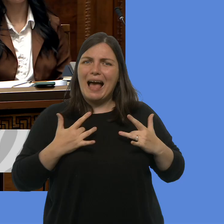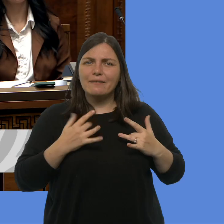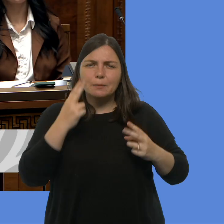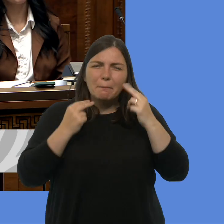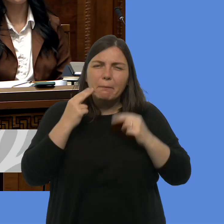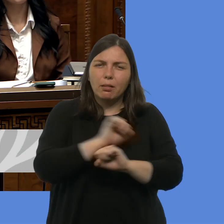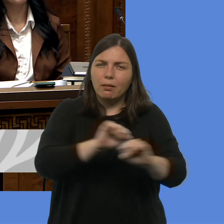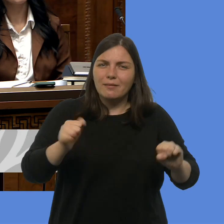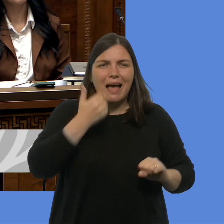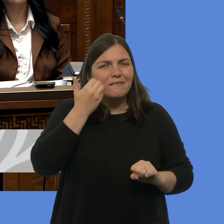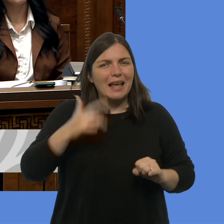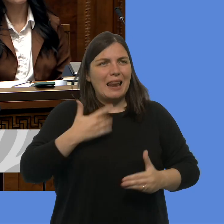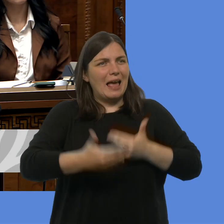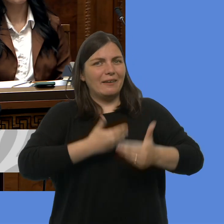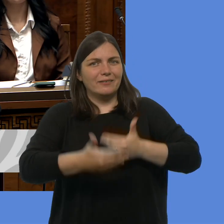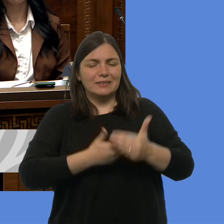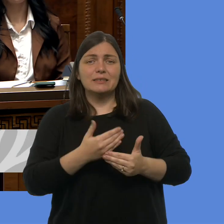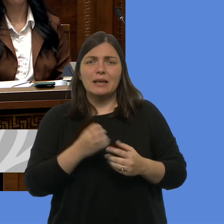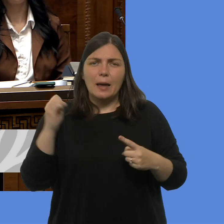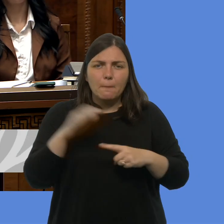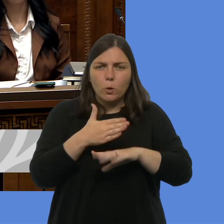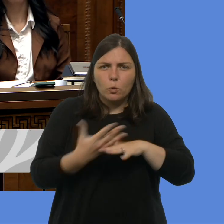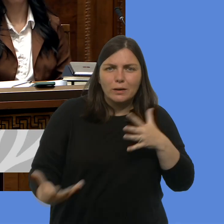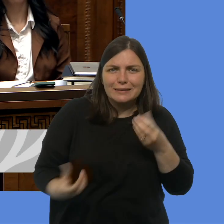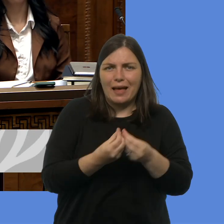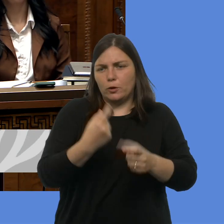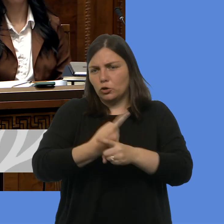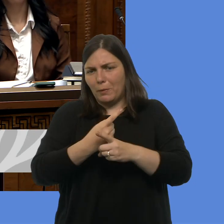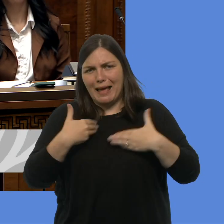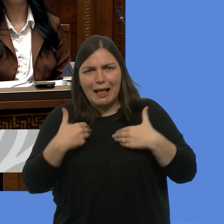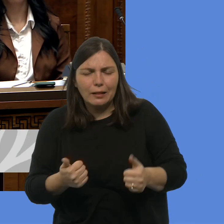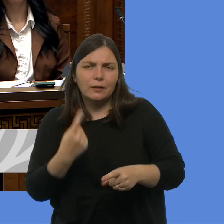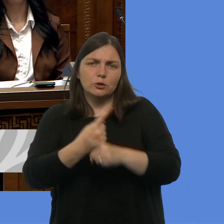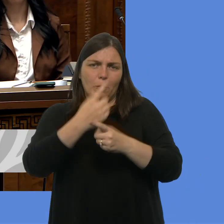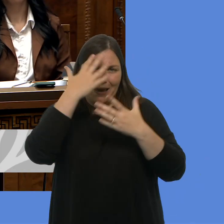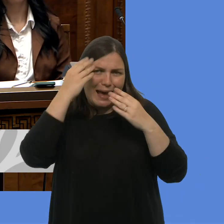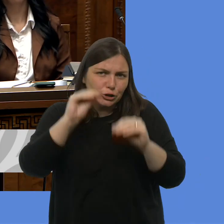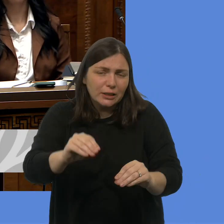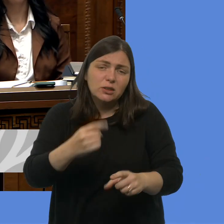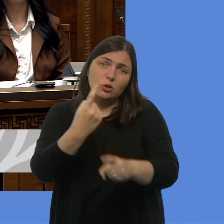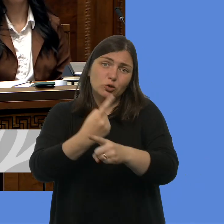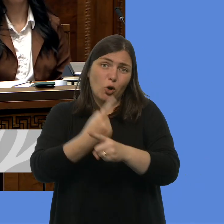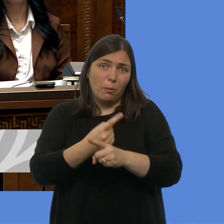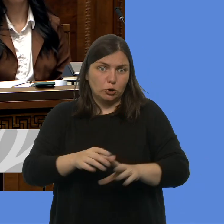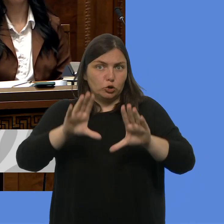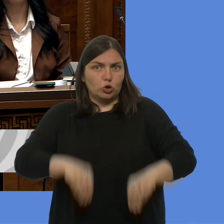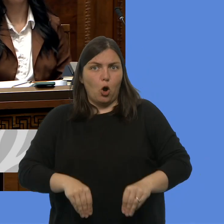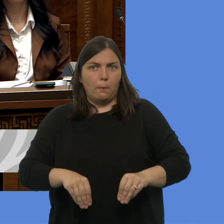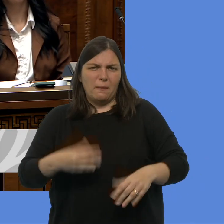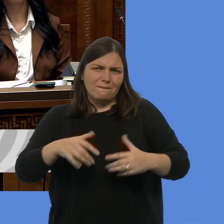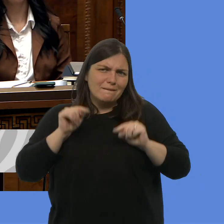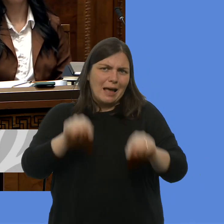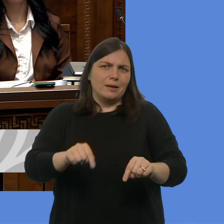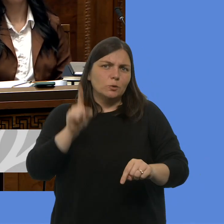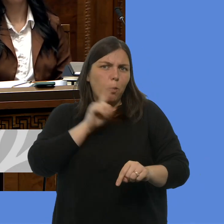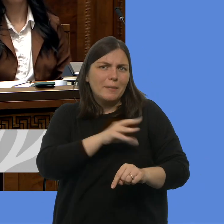now talking about is how we can collaborate on ending violence against women and girls, something that we share common cause in terms of it being